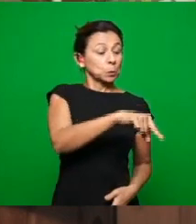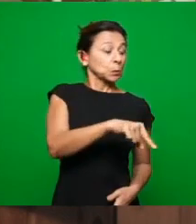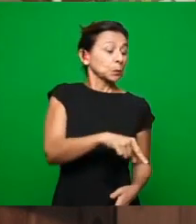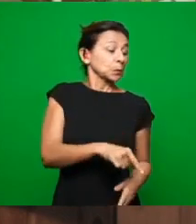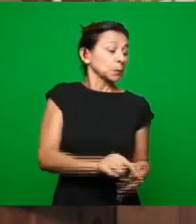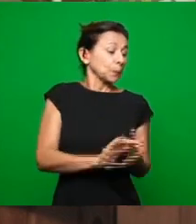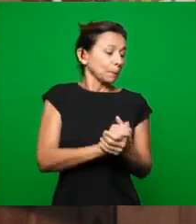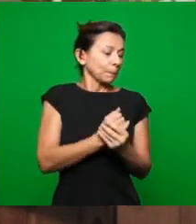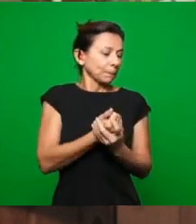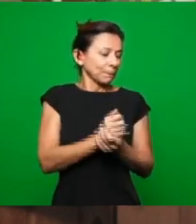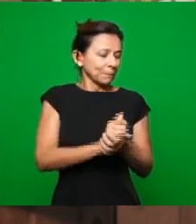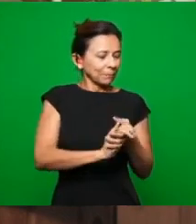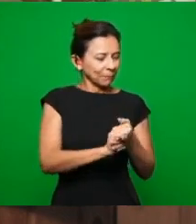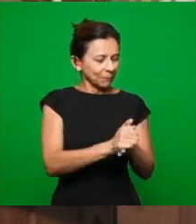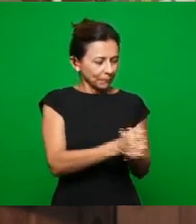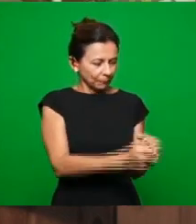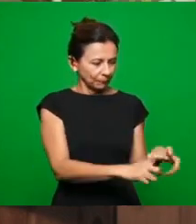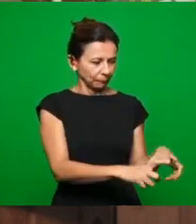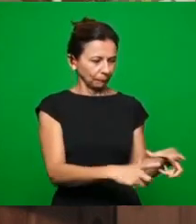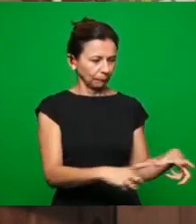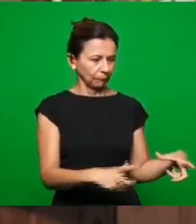placed in the presence of man